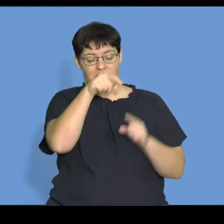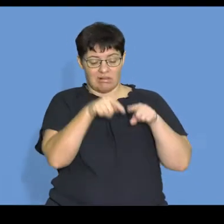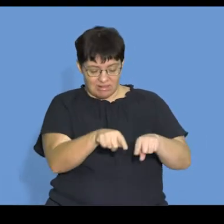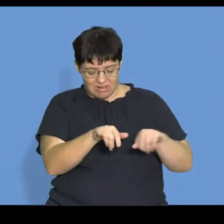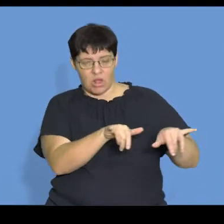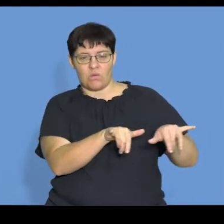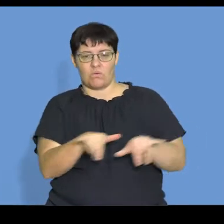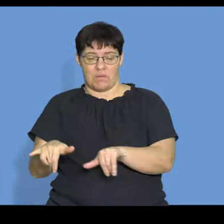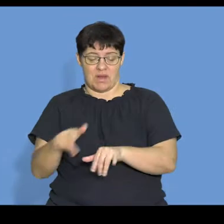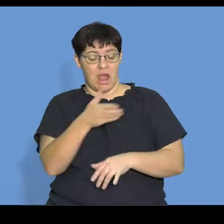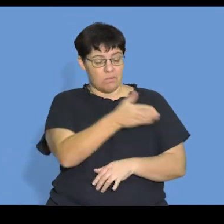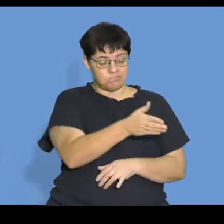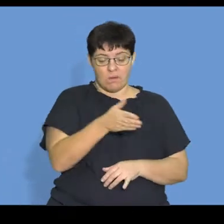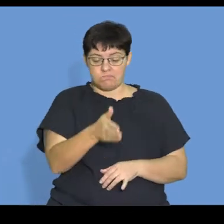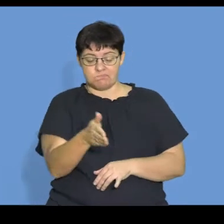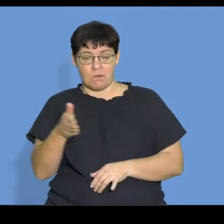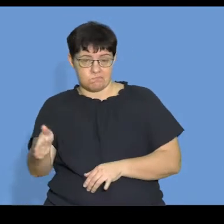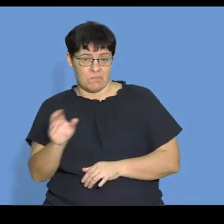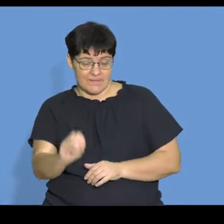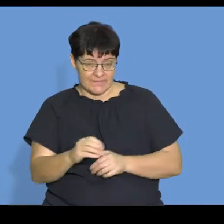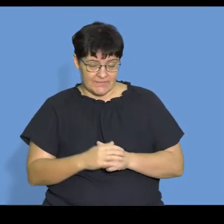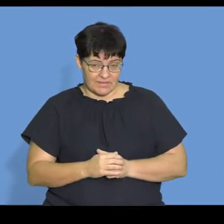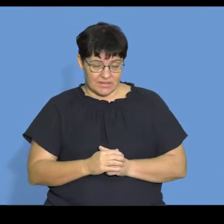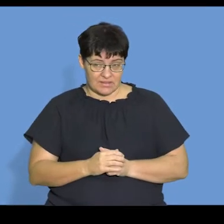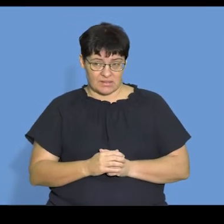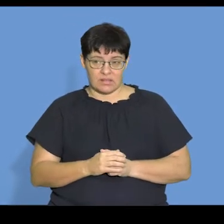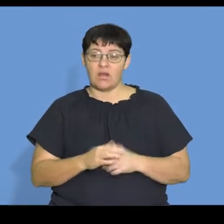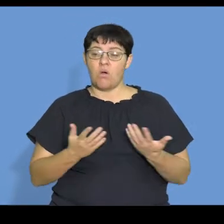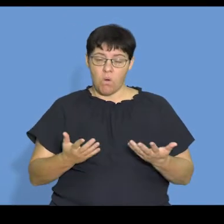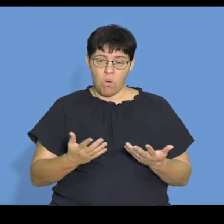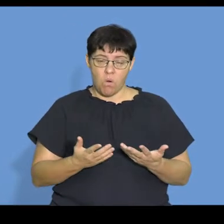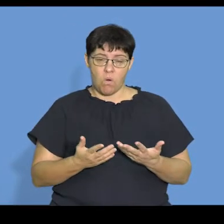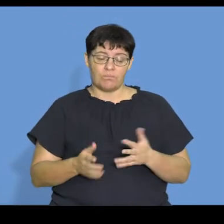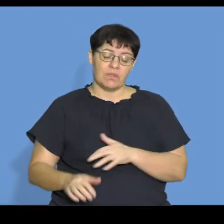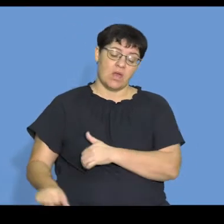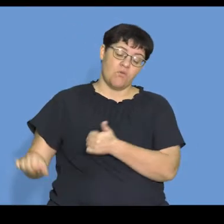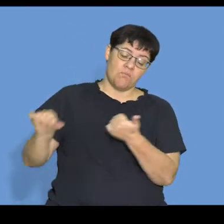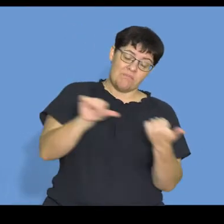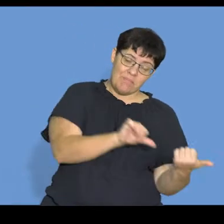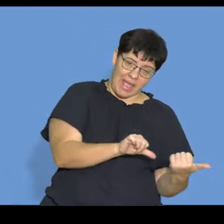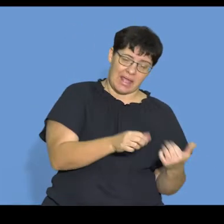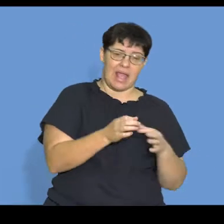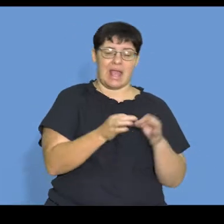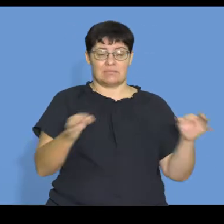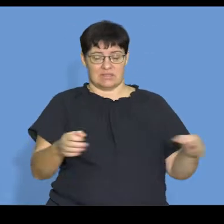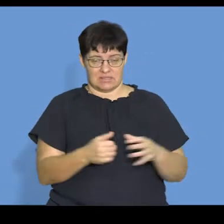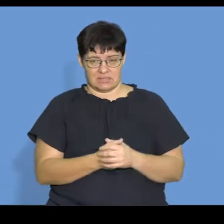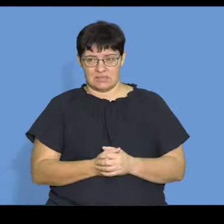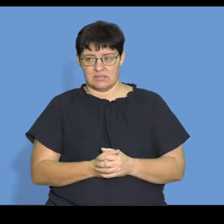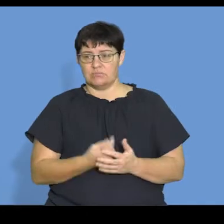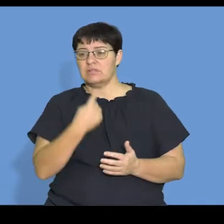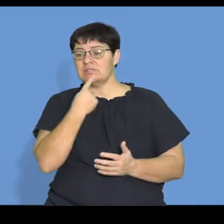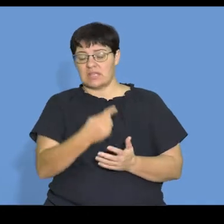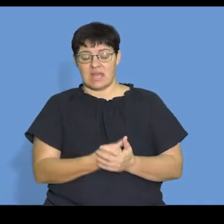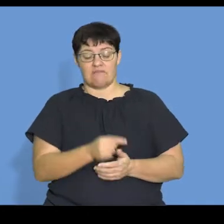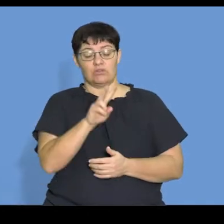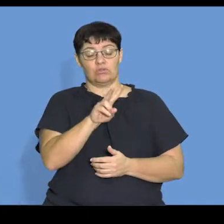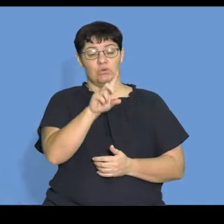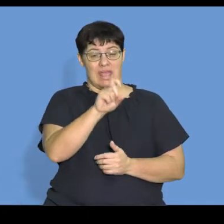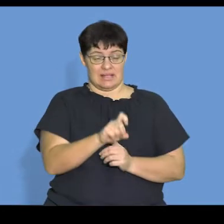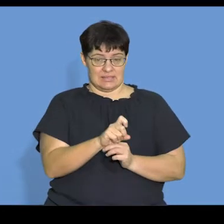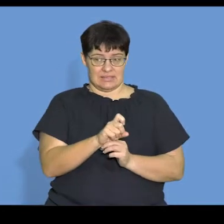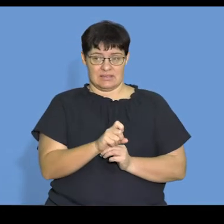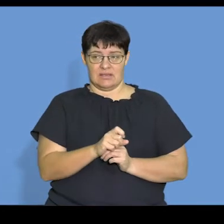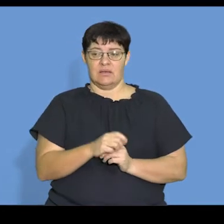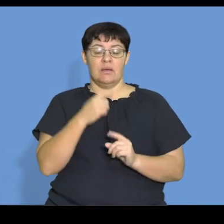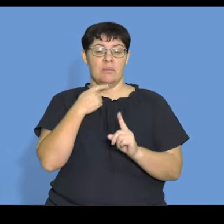these processes are the reverse of expanding, right? So for example, if I say I have 2x